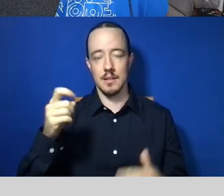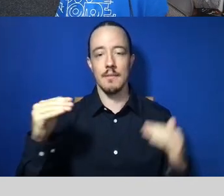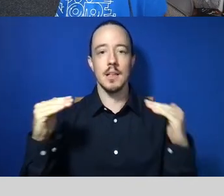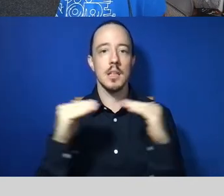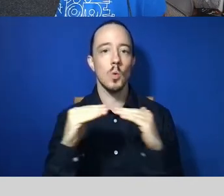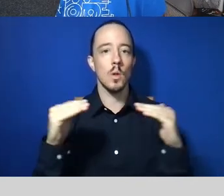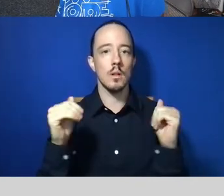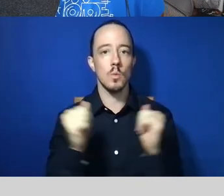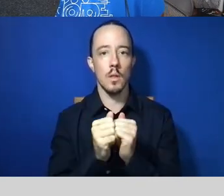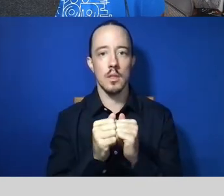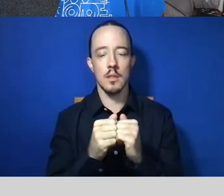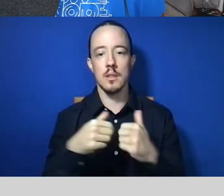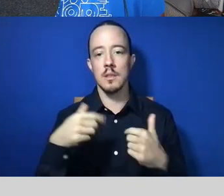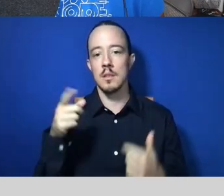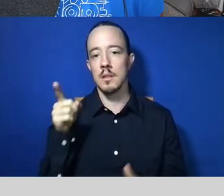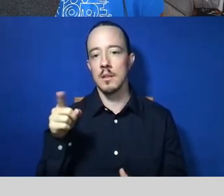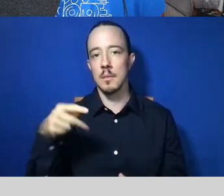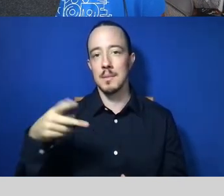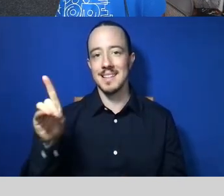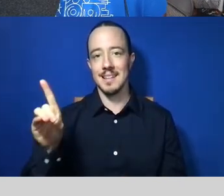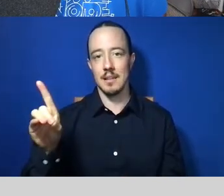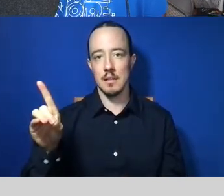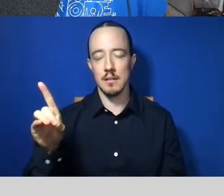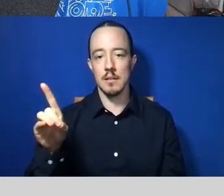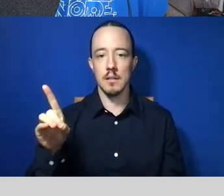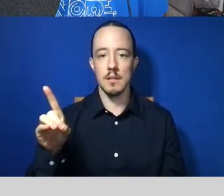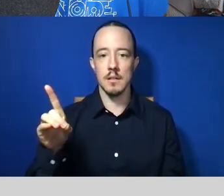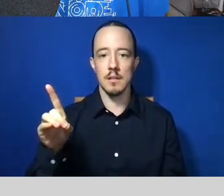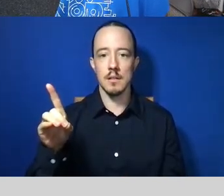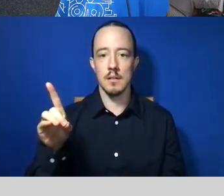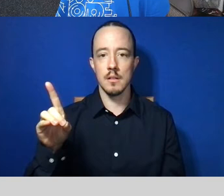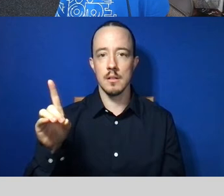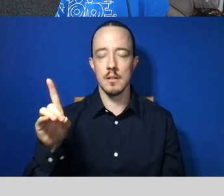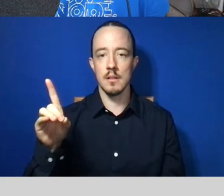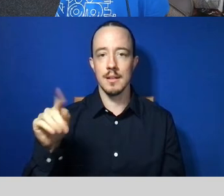going to have that equal PD